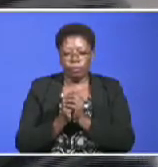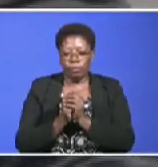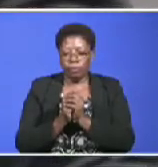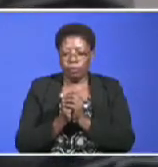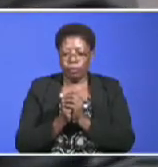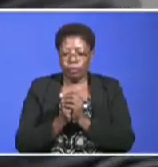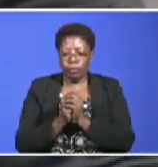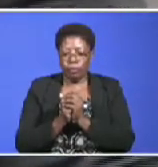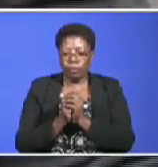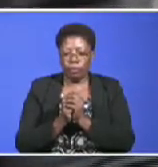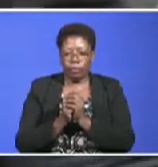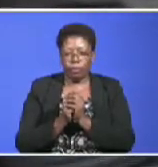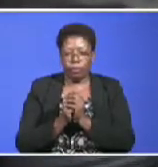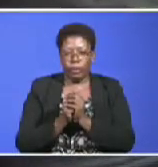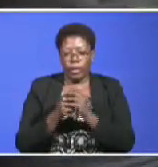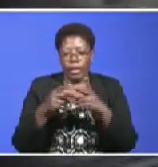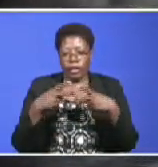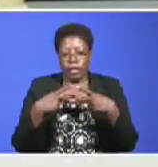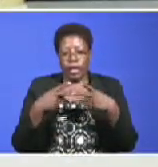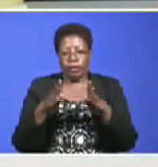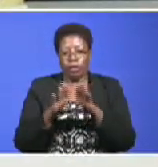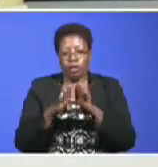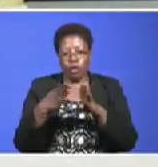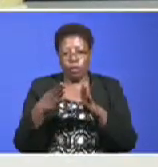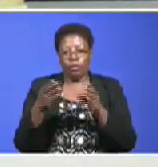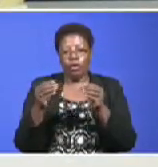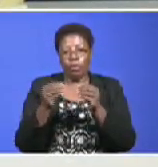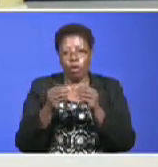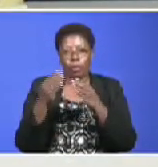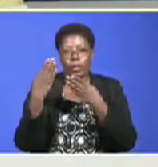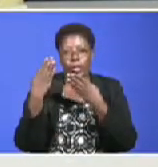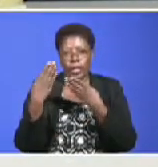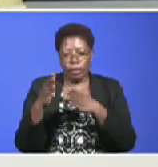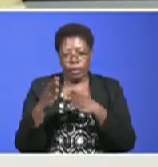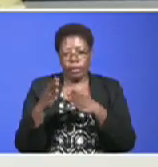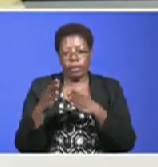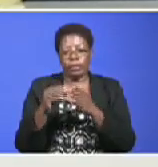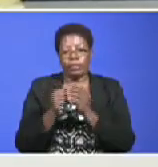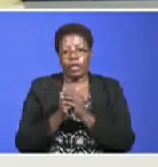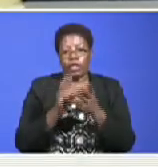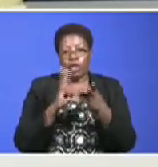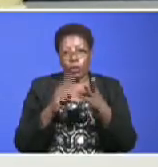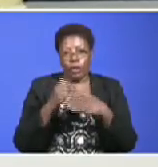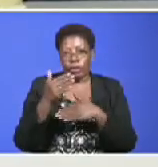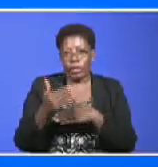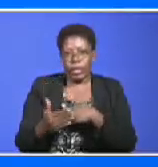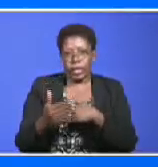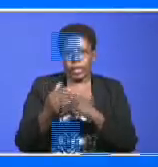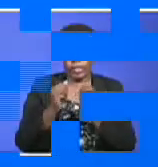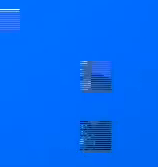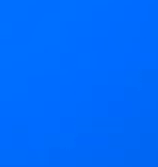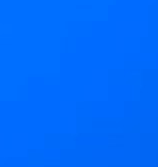for Bahamians beyond the playing field. And that's been a look at sports. Quick check on weather is up next.